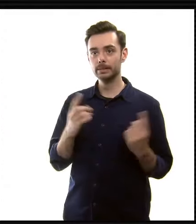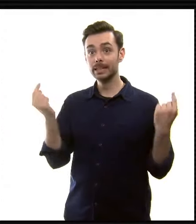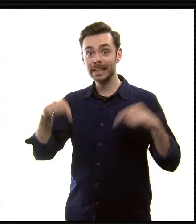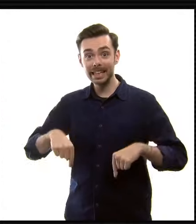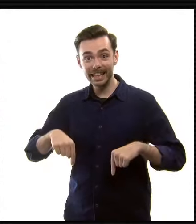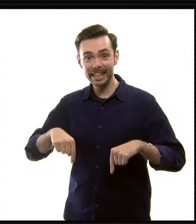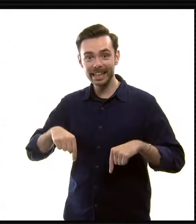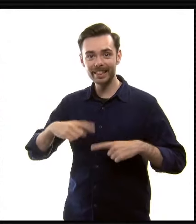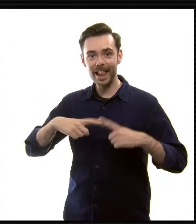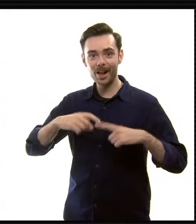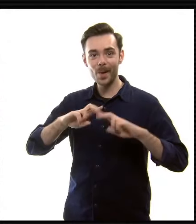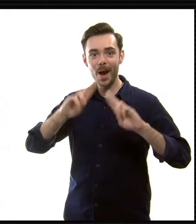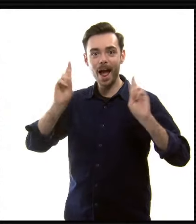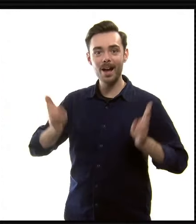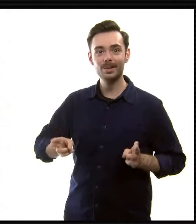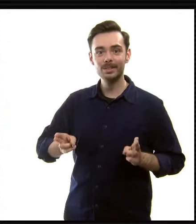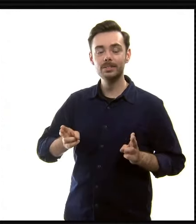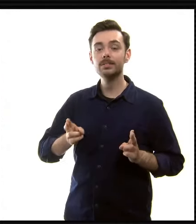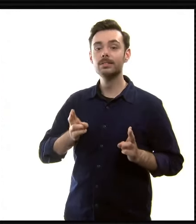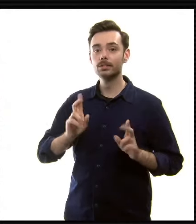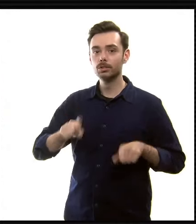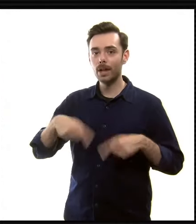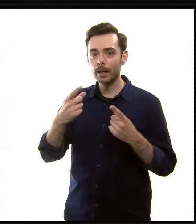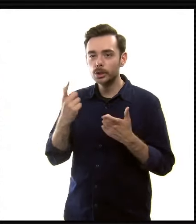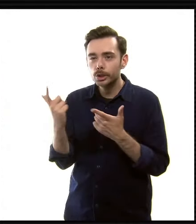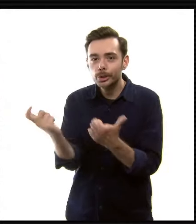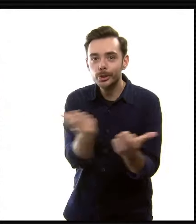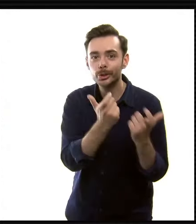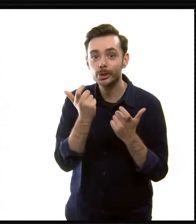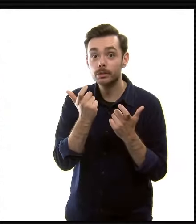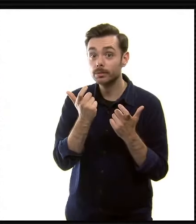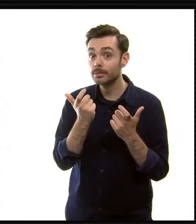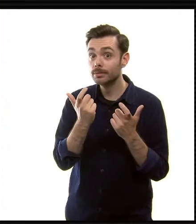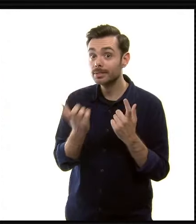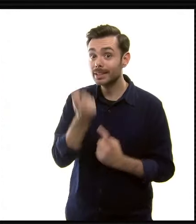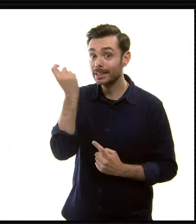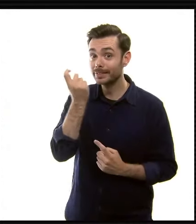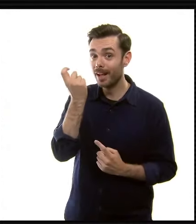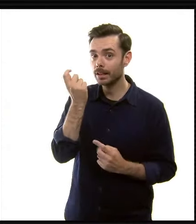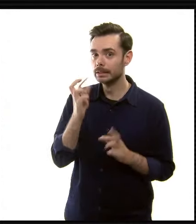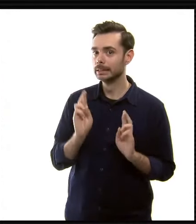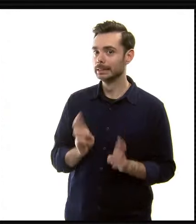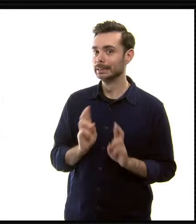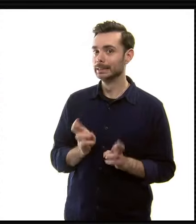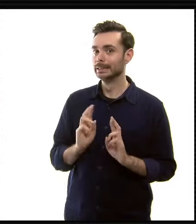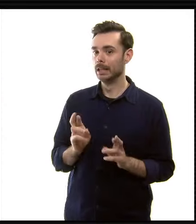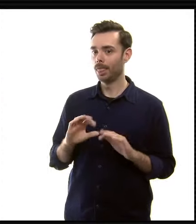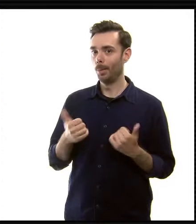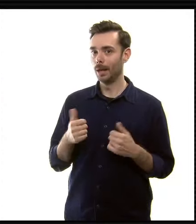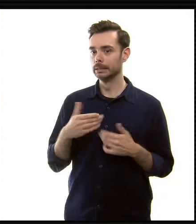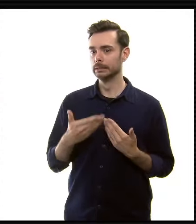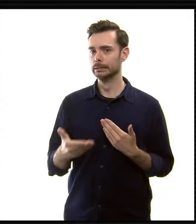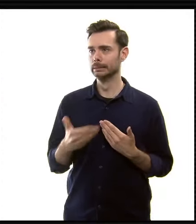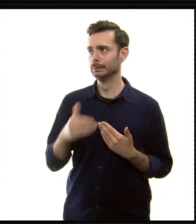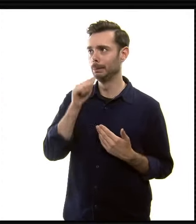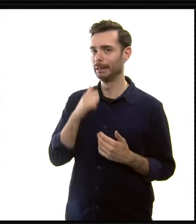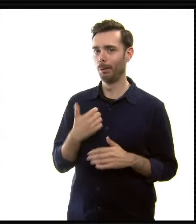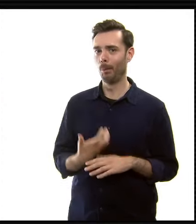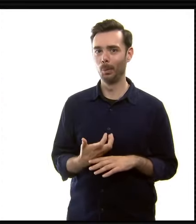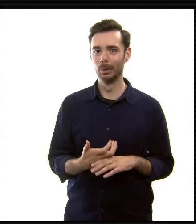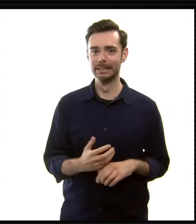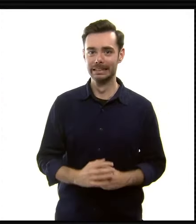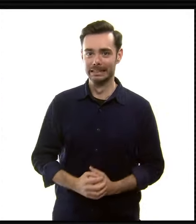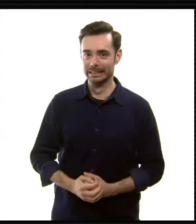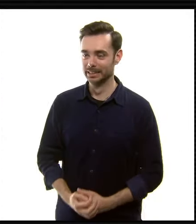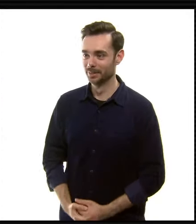energetic time-based challenge. Did they complete it? Well, let's hope so. Otherwise, the next few minutes is going to be quite awkward. Yeah.